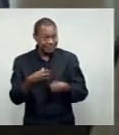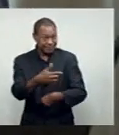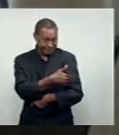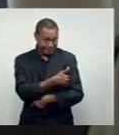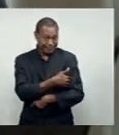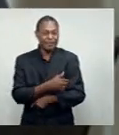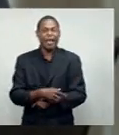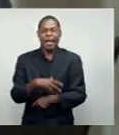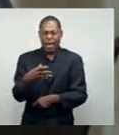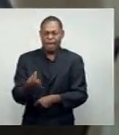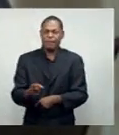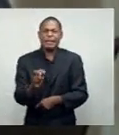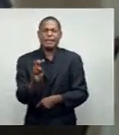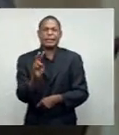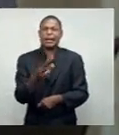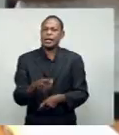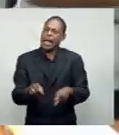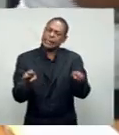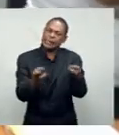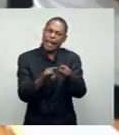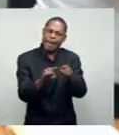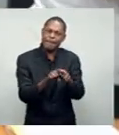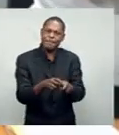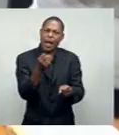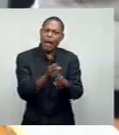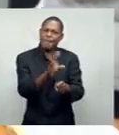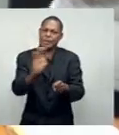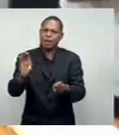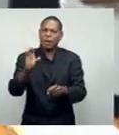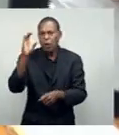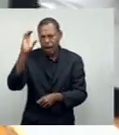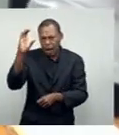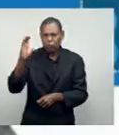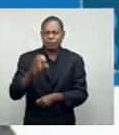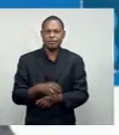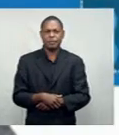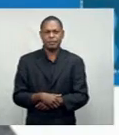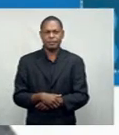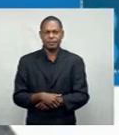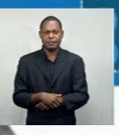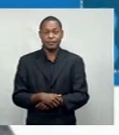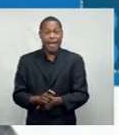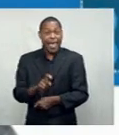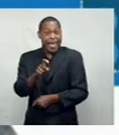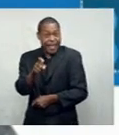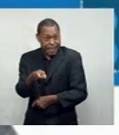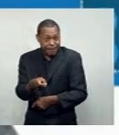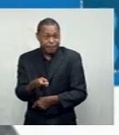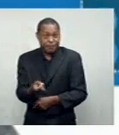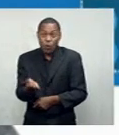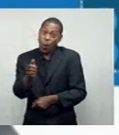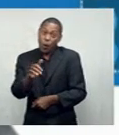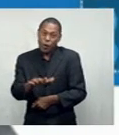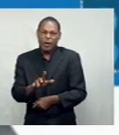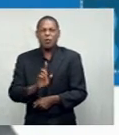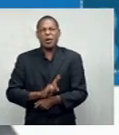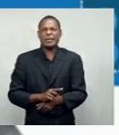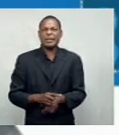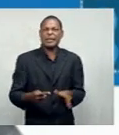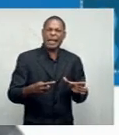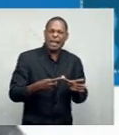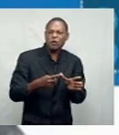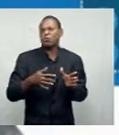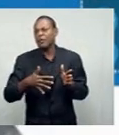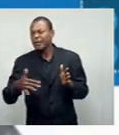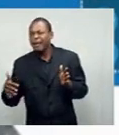their second dose from the same manufacturing country. If you've gotten the Covishield vaccine, which is AstraZeneca from India,